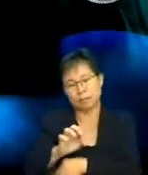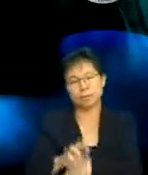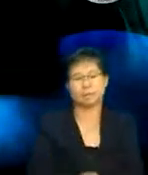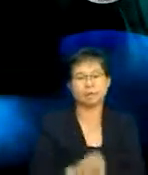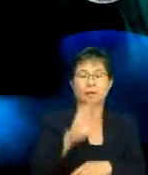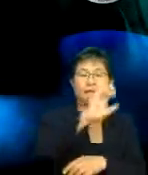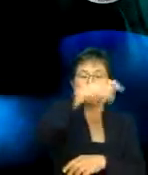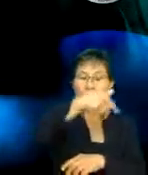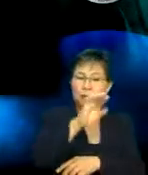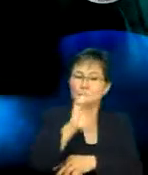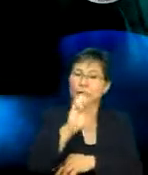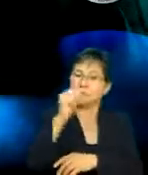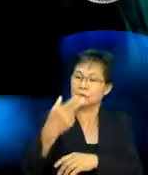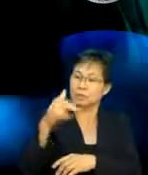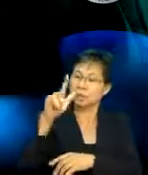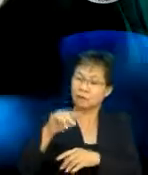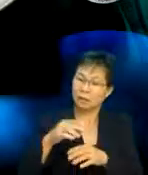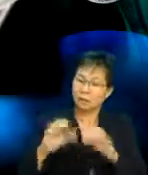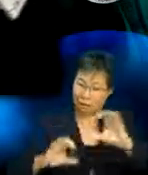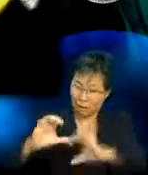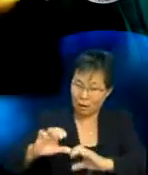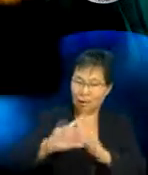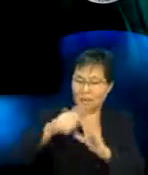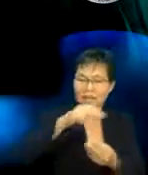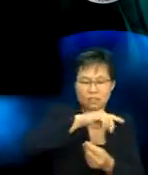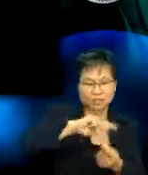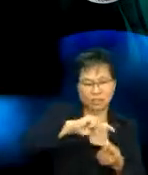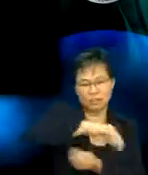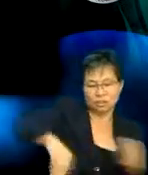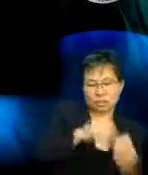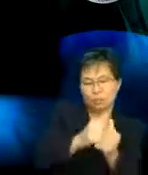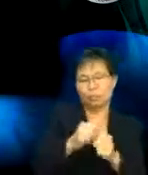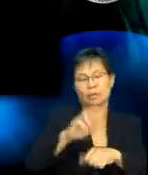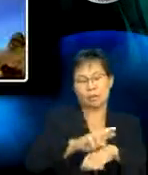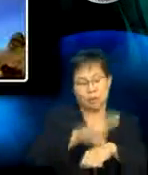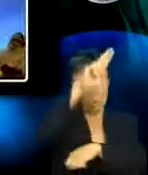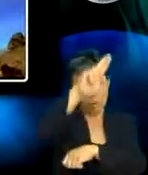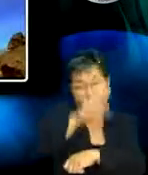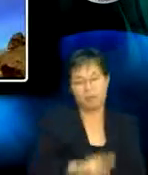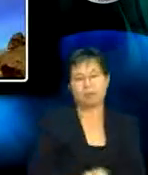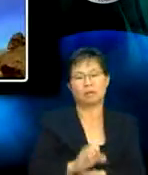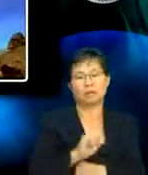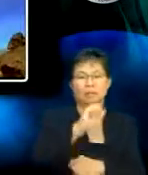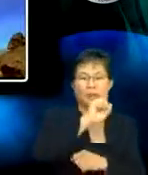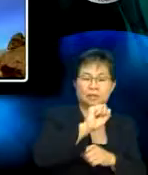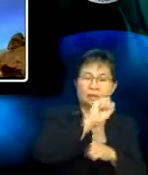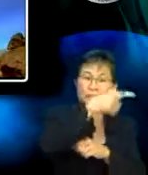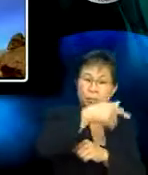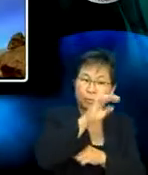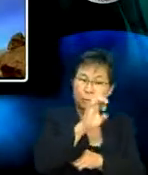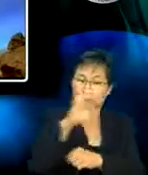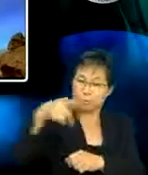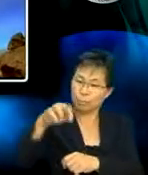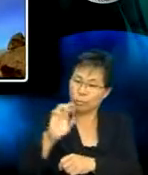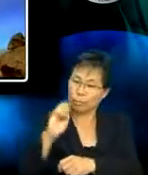Space shuttles later replaced the rockets as they are more cost-effective. Space probes are